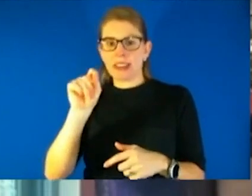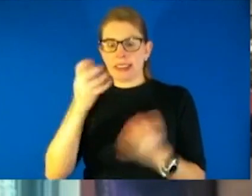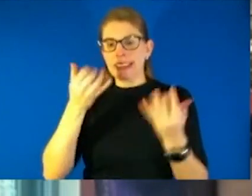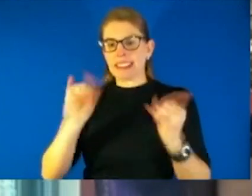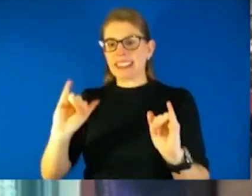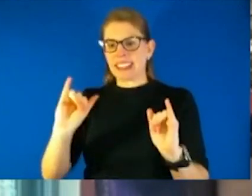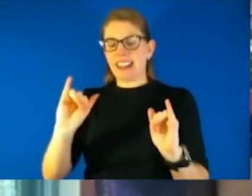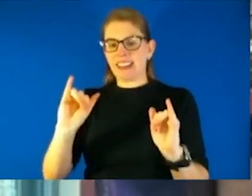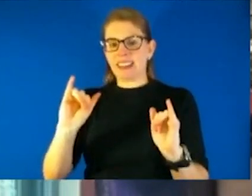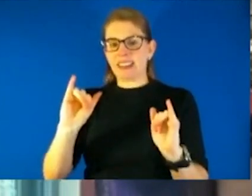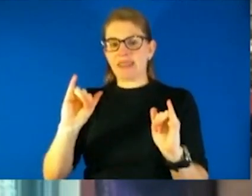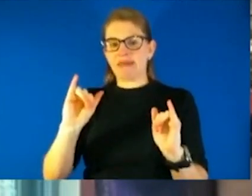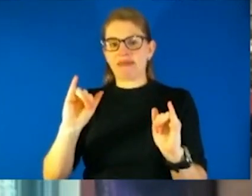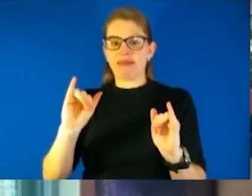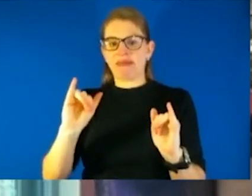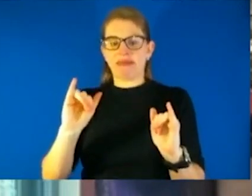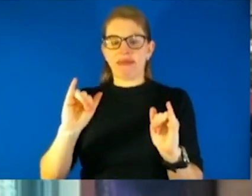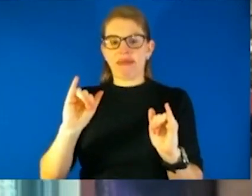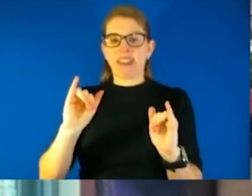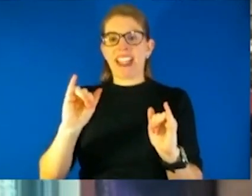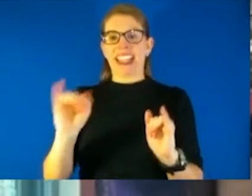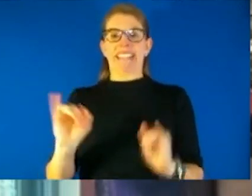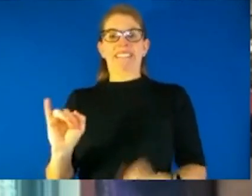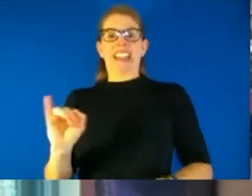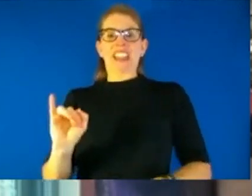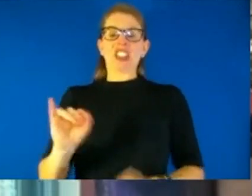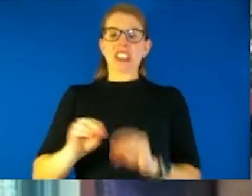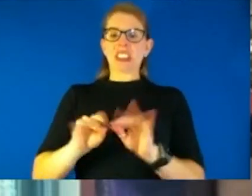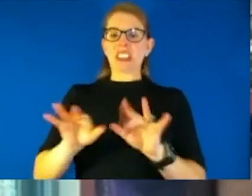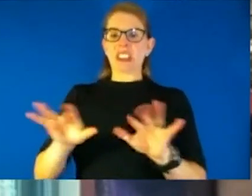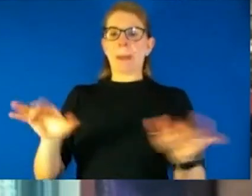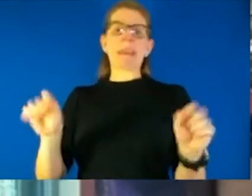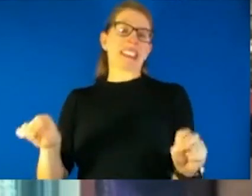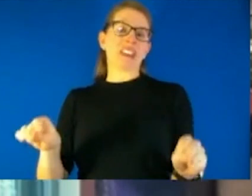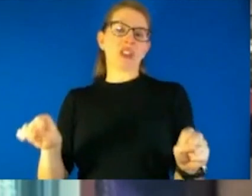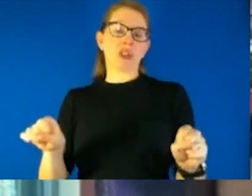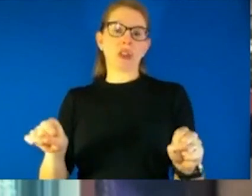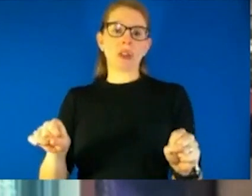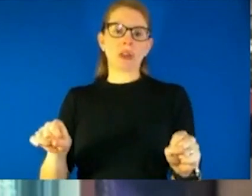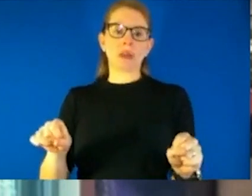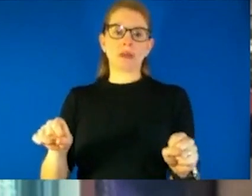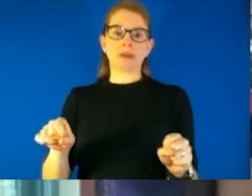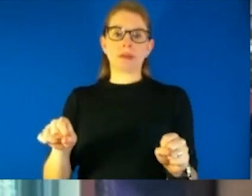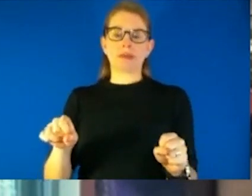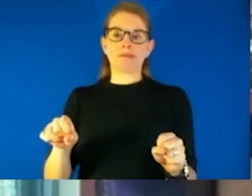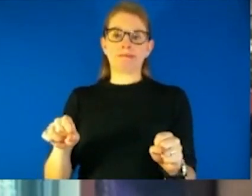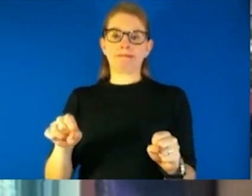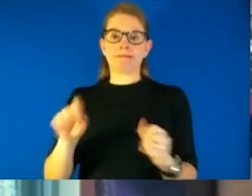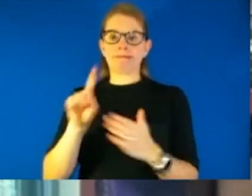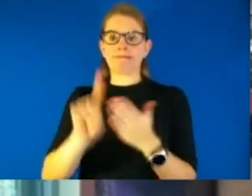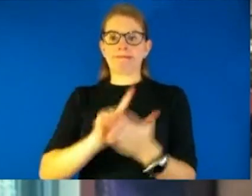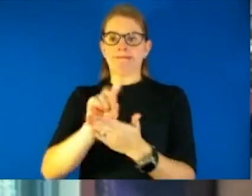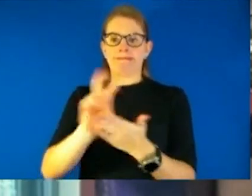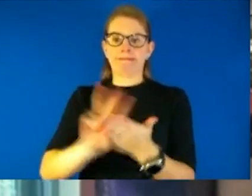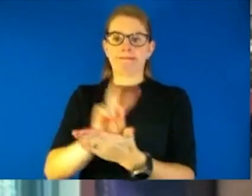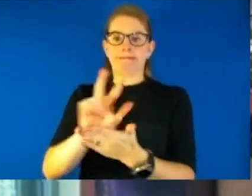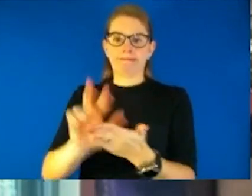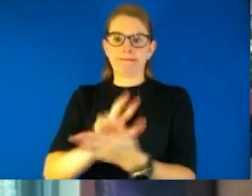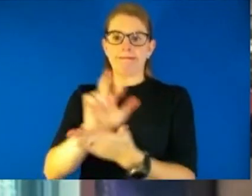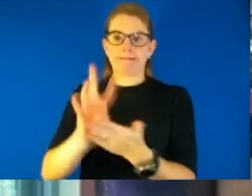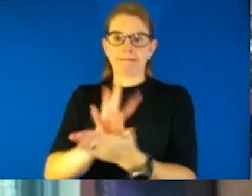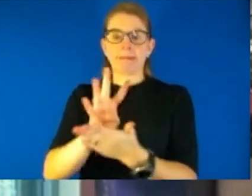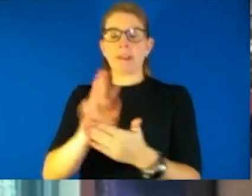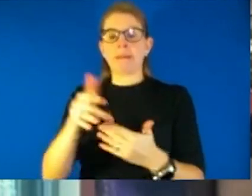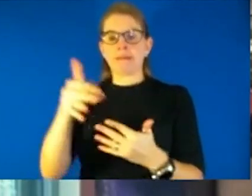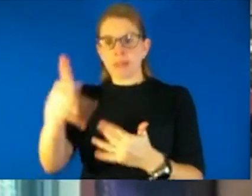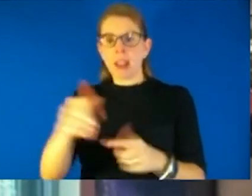still be infectious potentially over hours. But I think in the